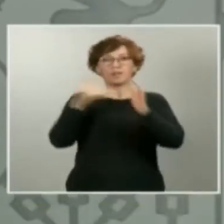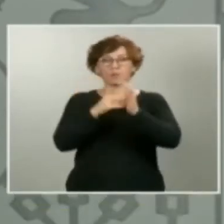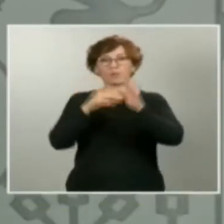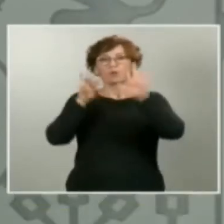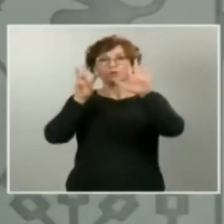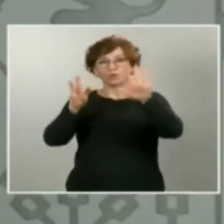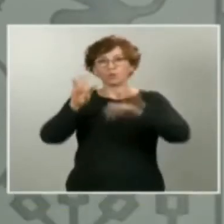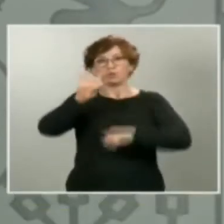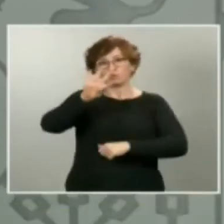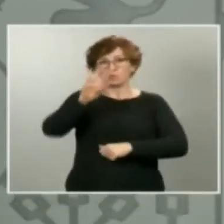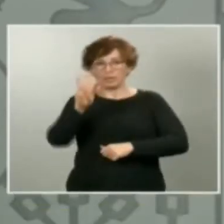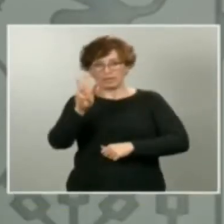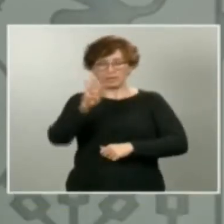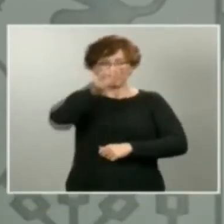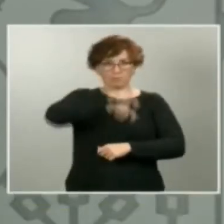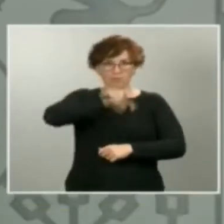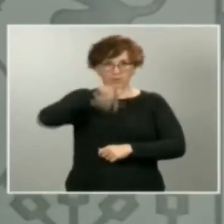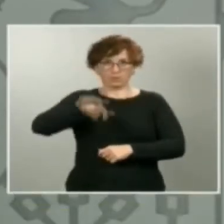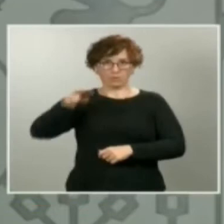hospital.